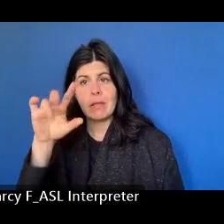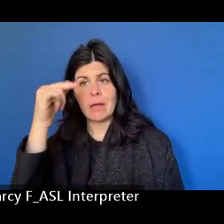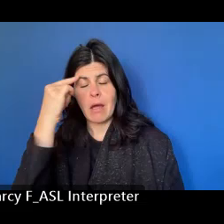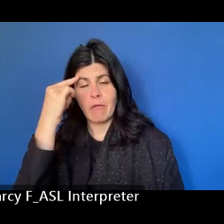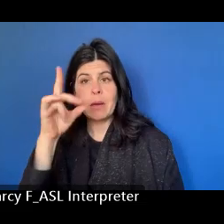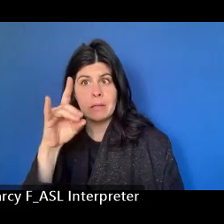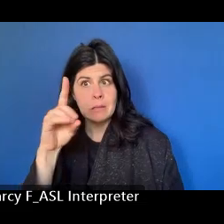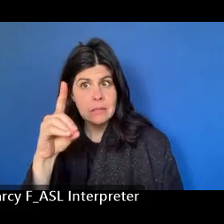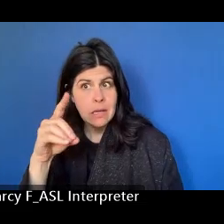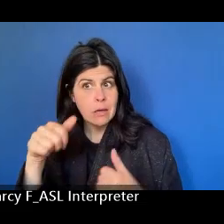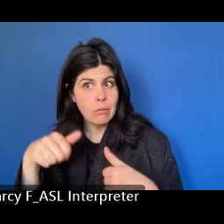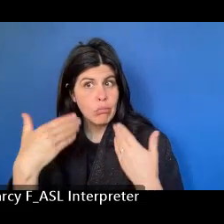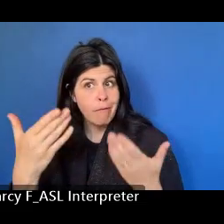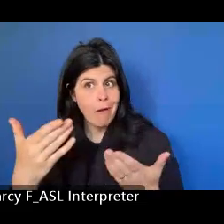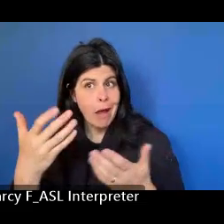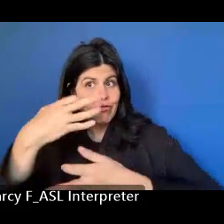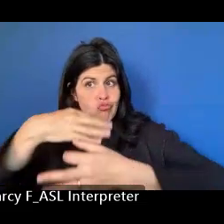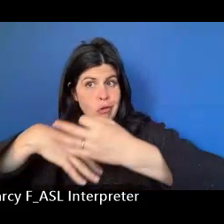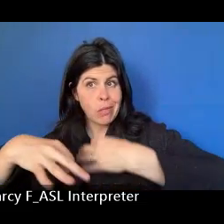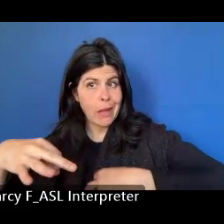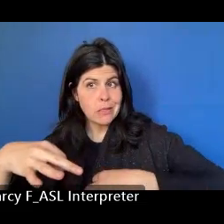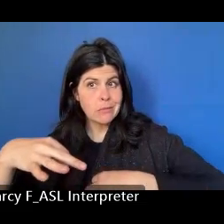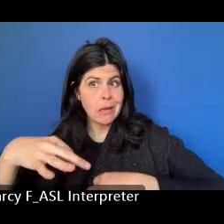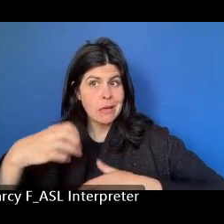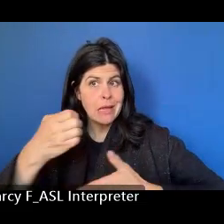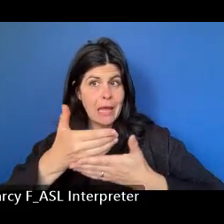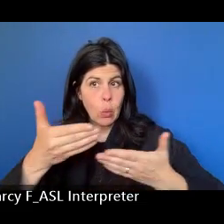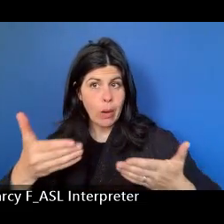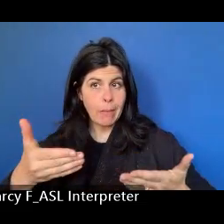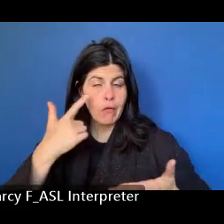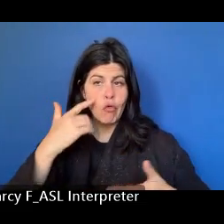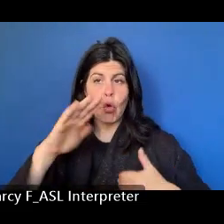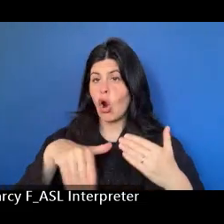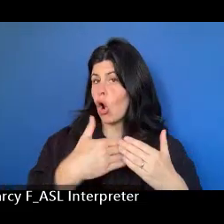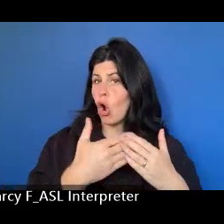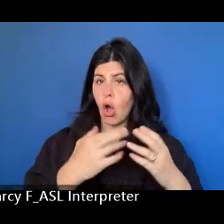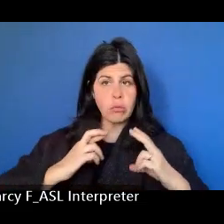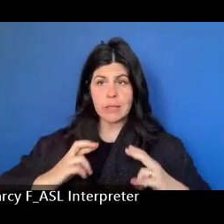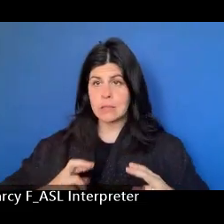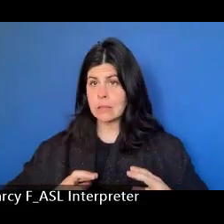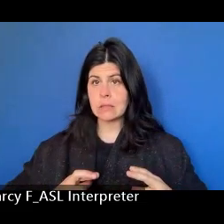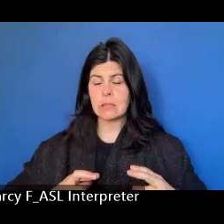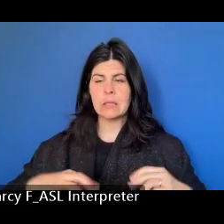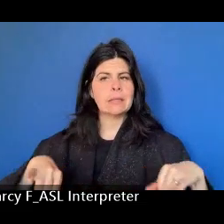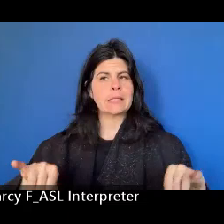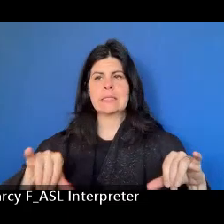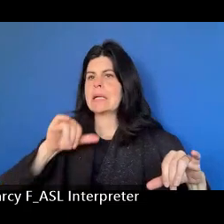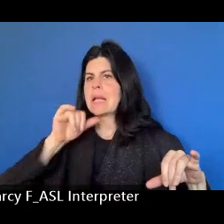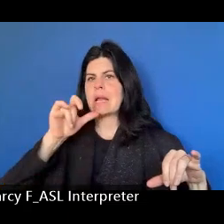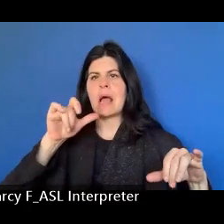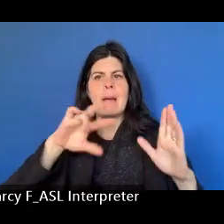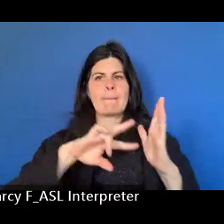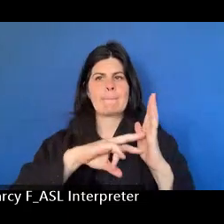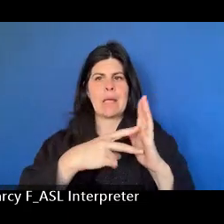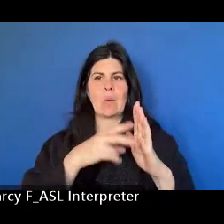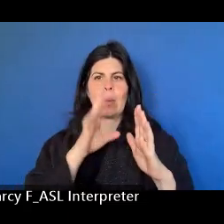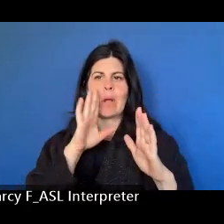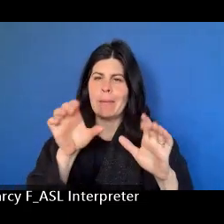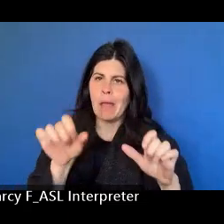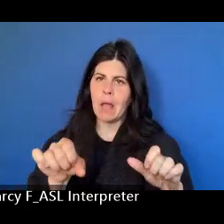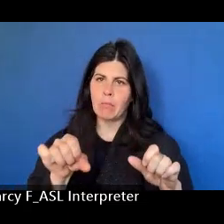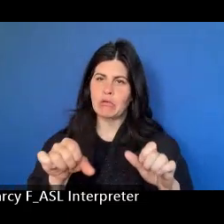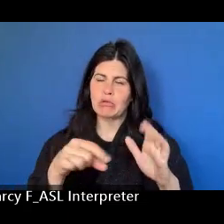provide replacement equipment for all the residents, it still doesn't mean that they're going to be able to afford